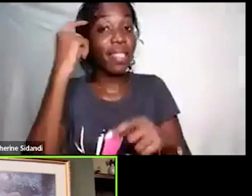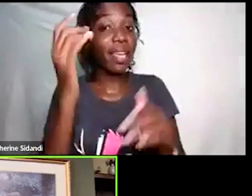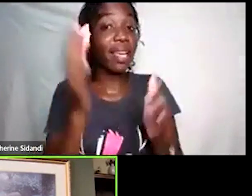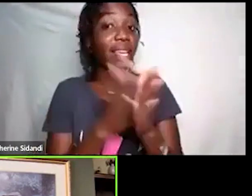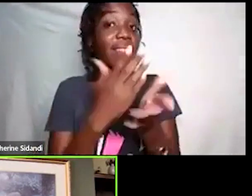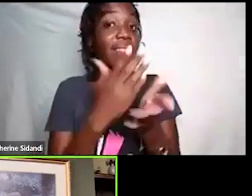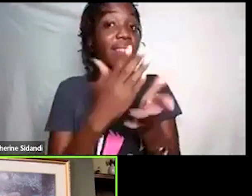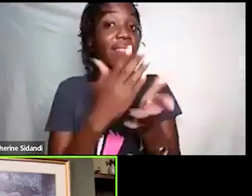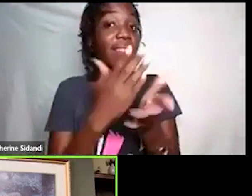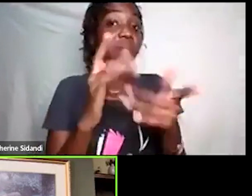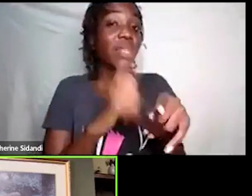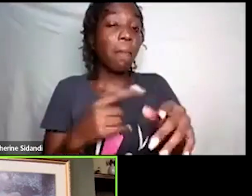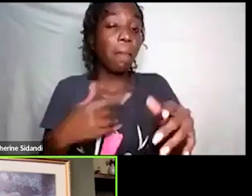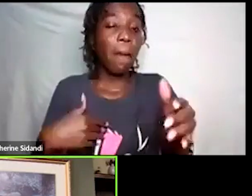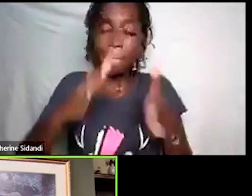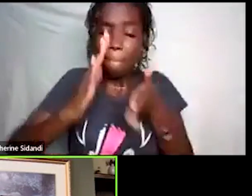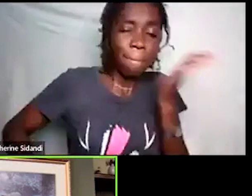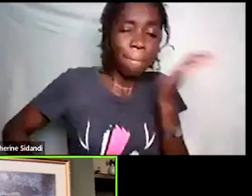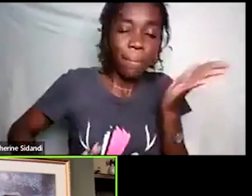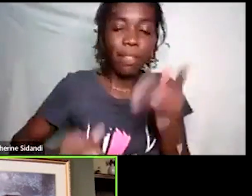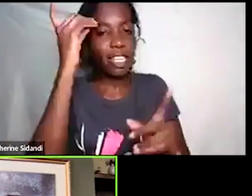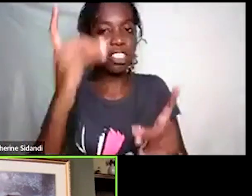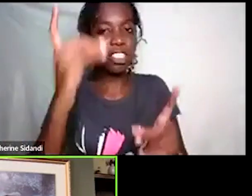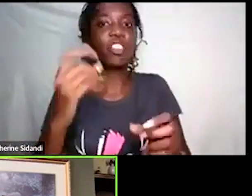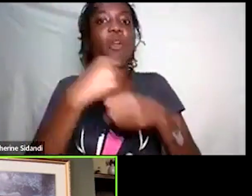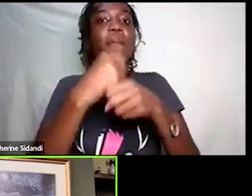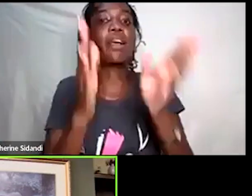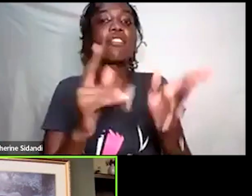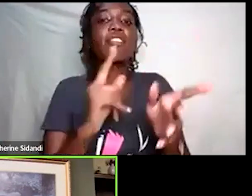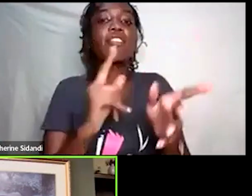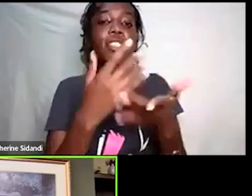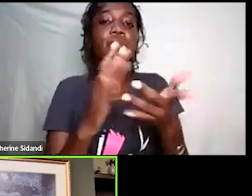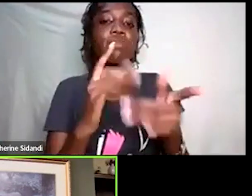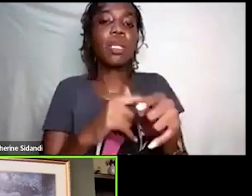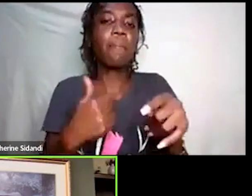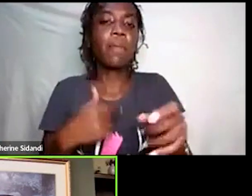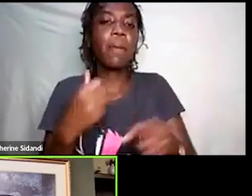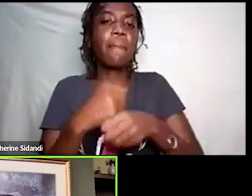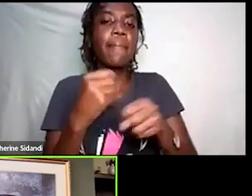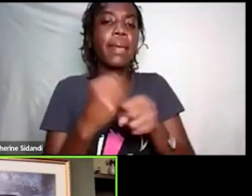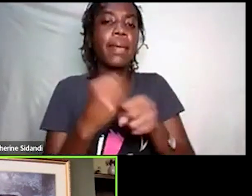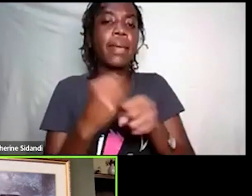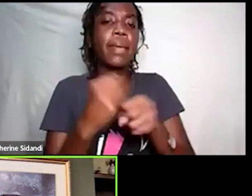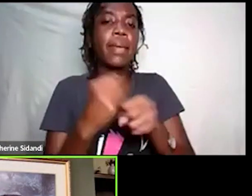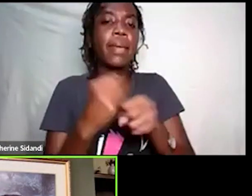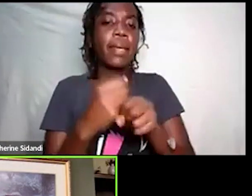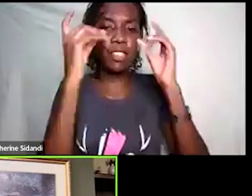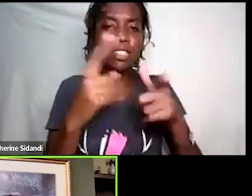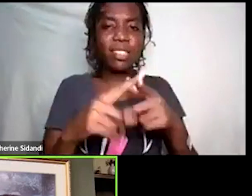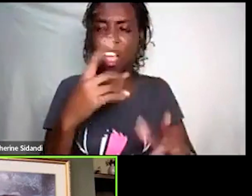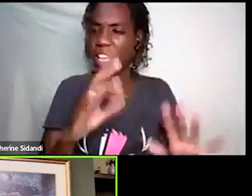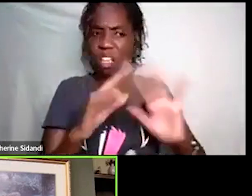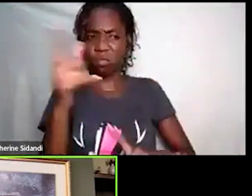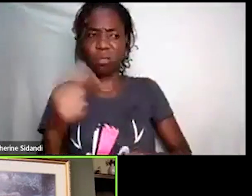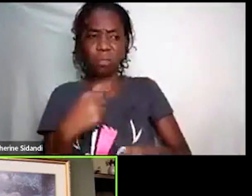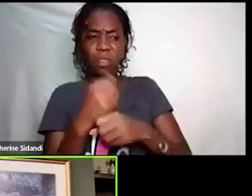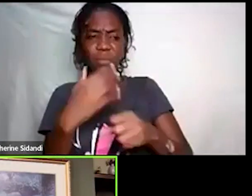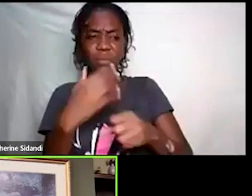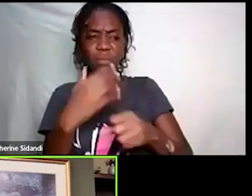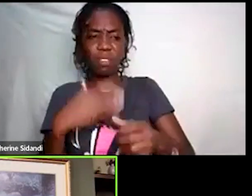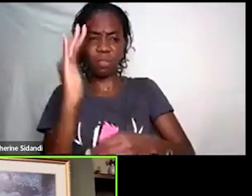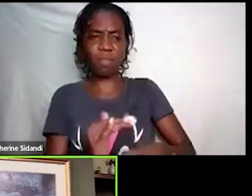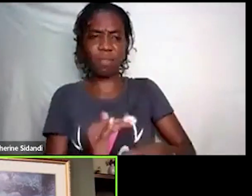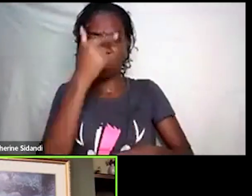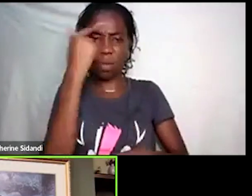So sometimes I'm making decisions is like, no, wait. And I'm like, is he trying to bring me down because he's my husband? No. And most